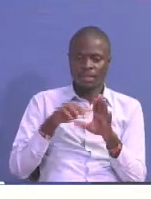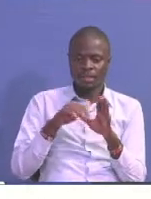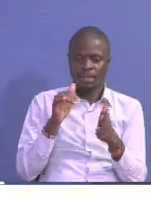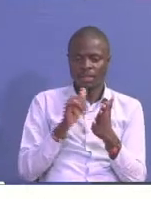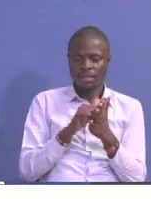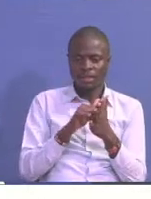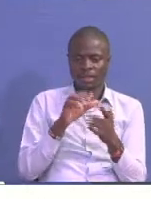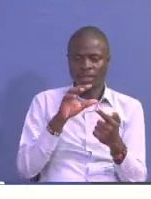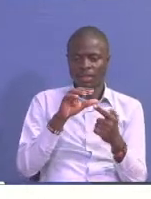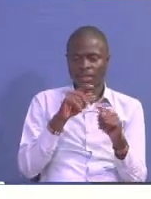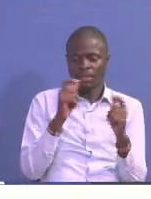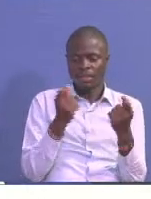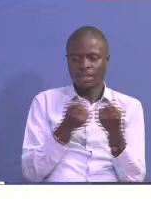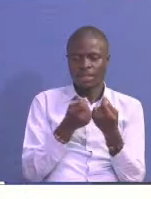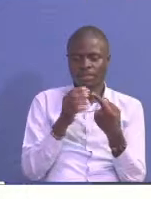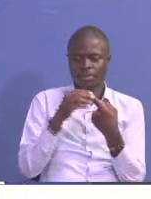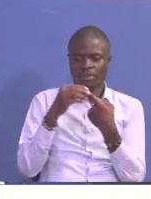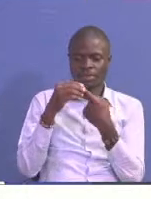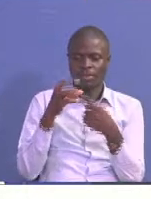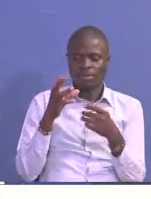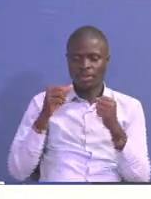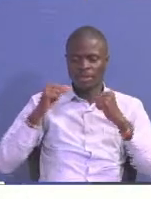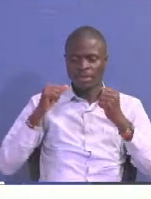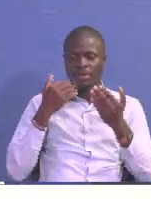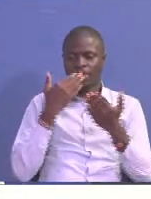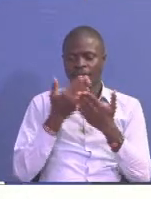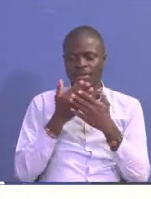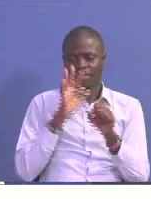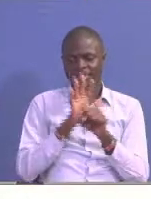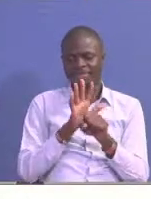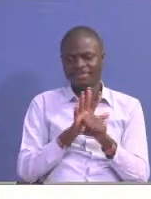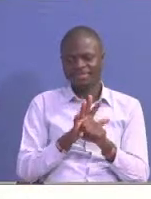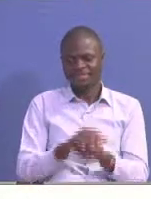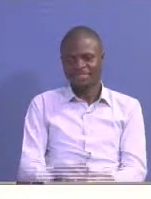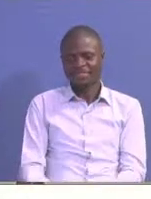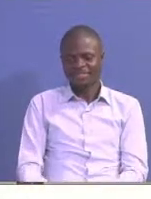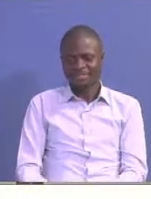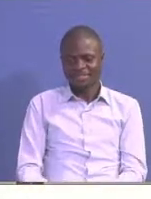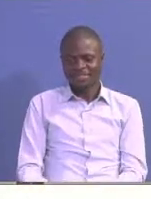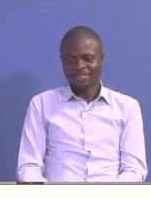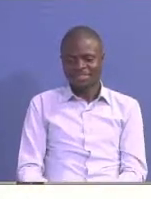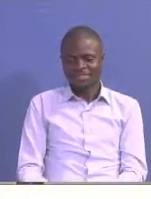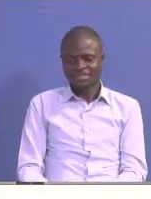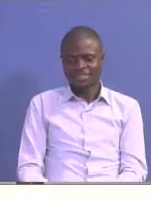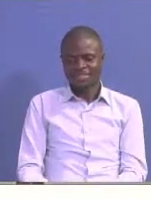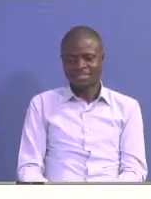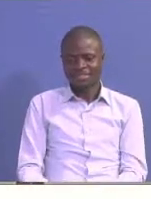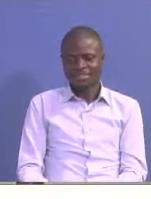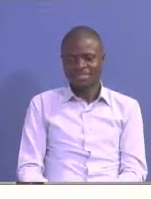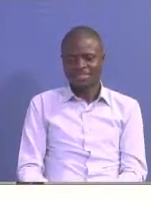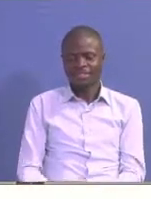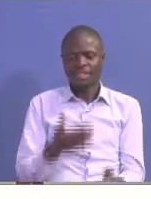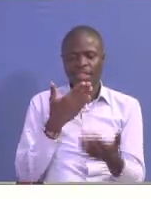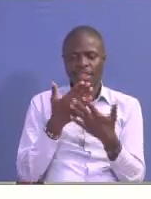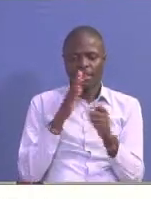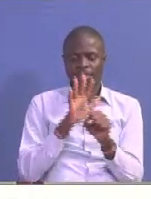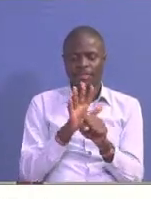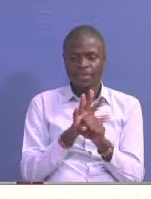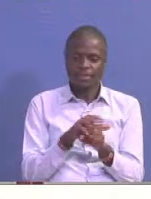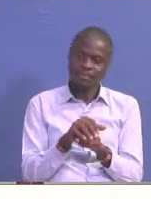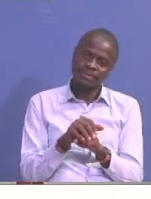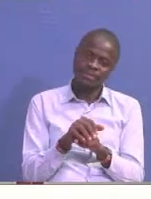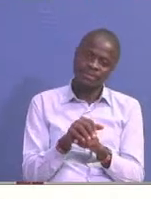of position, we're happy. Thank you very much. Thank you very much. Thank